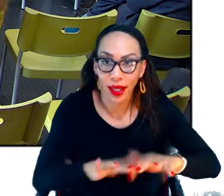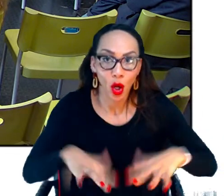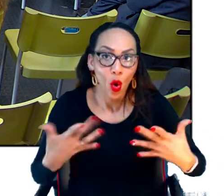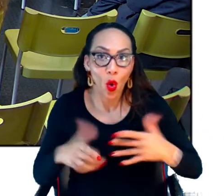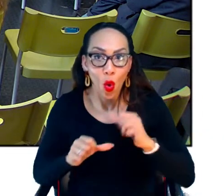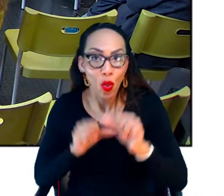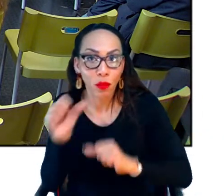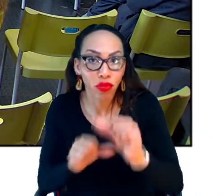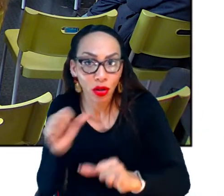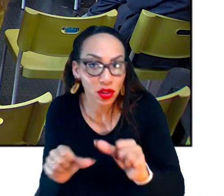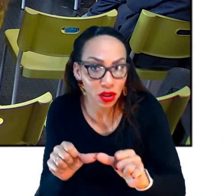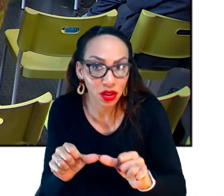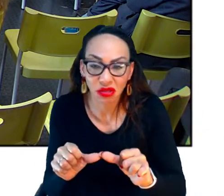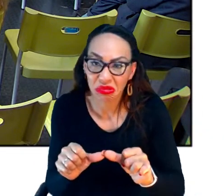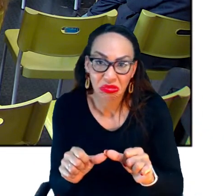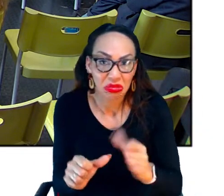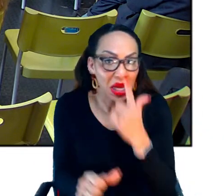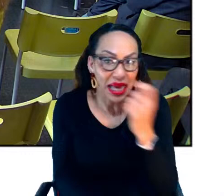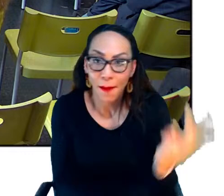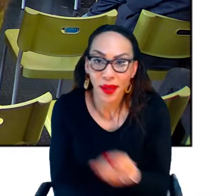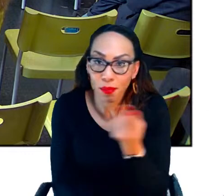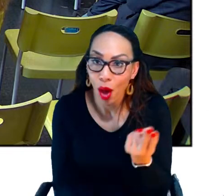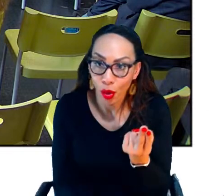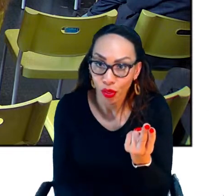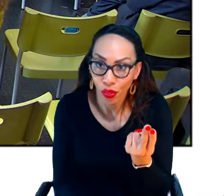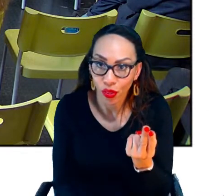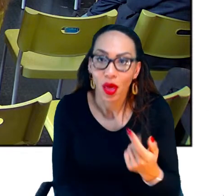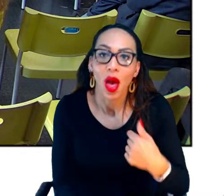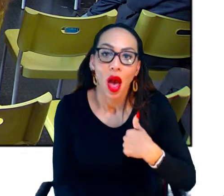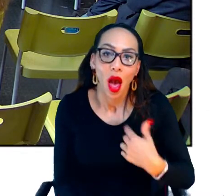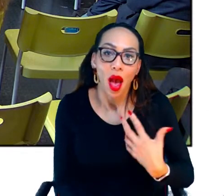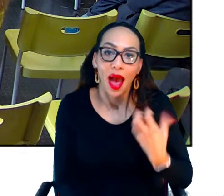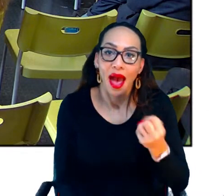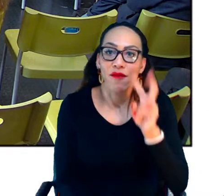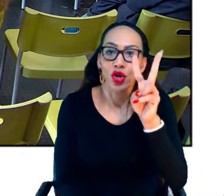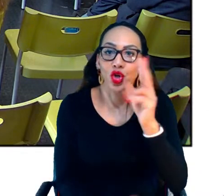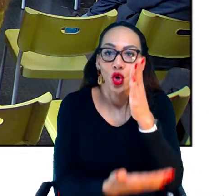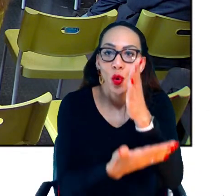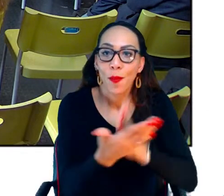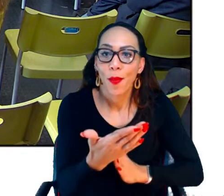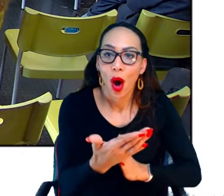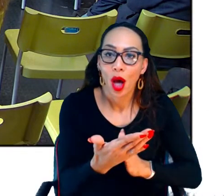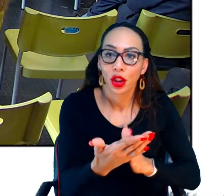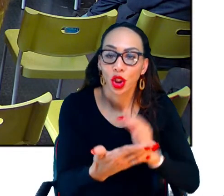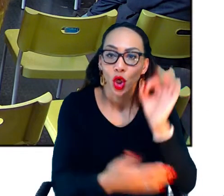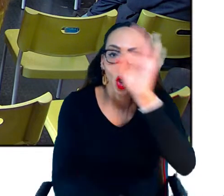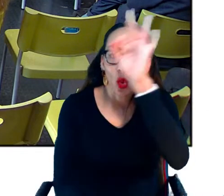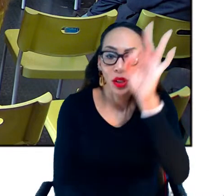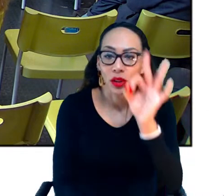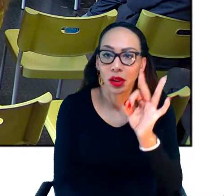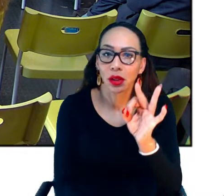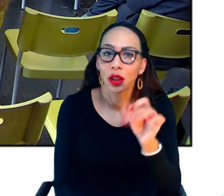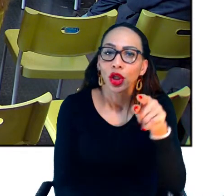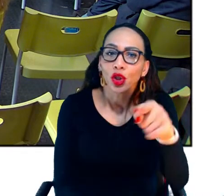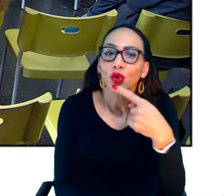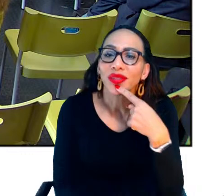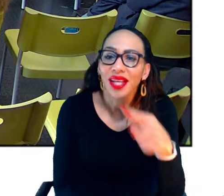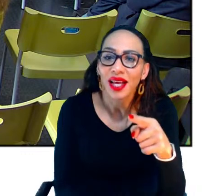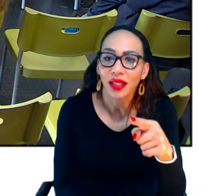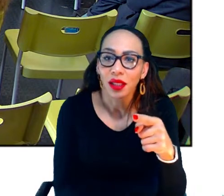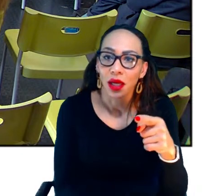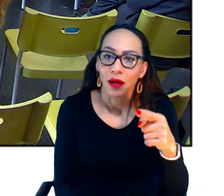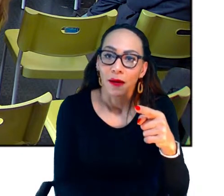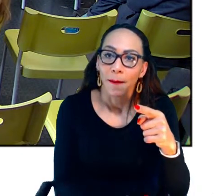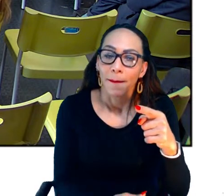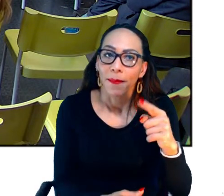got a two-part question from Leon, who asks, firstly, in the collection I Dream of Cities, were all the prints monoprints with paint